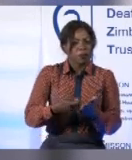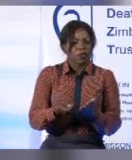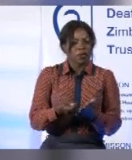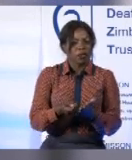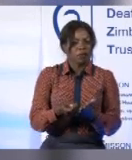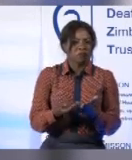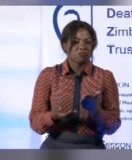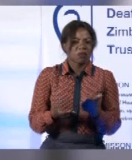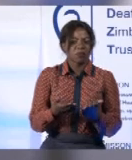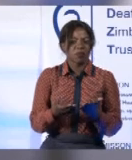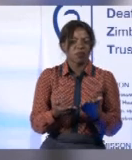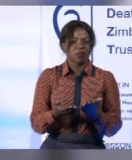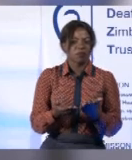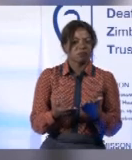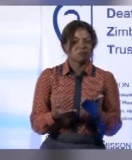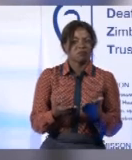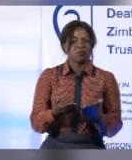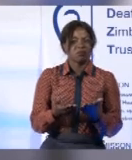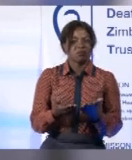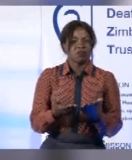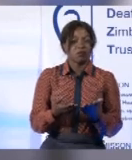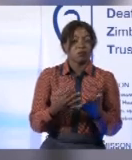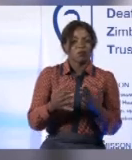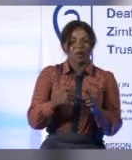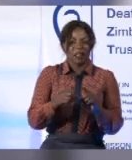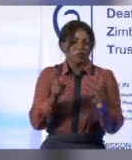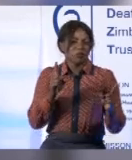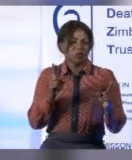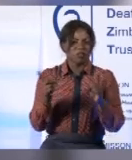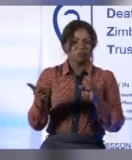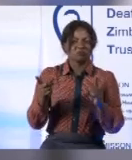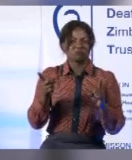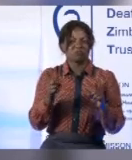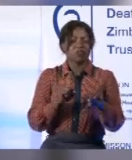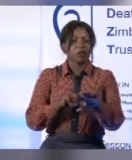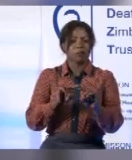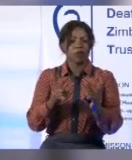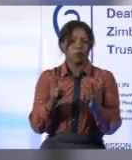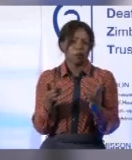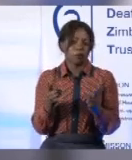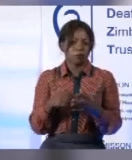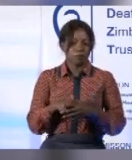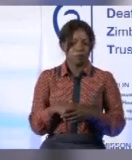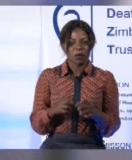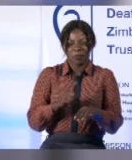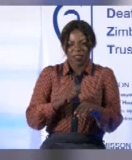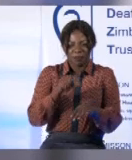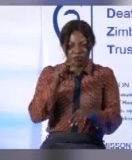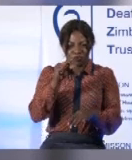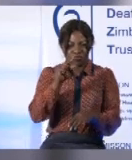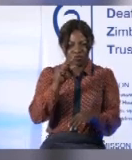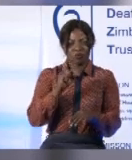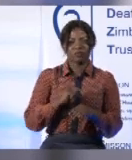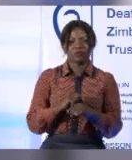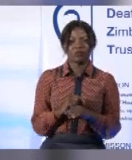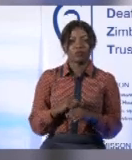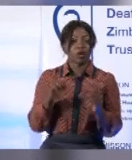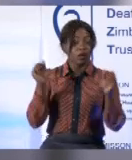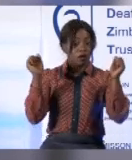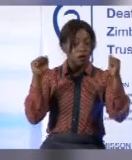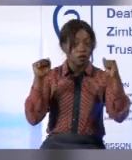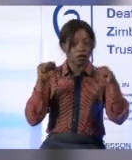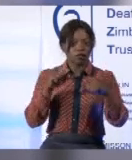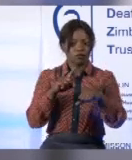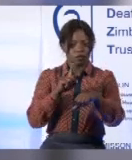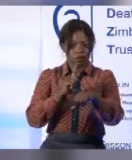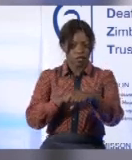I have to reach the minimum or the maximum of this time. But there are some that, you know, when it's really short time, then we agree on time.